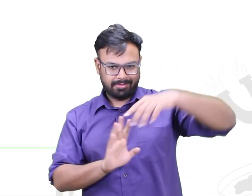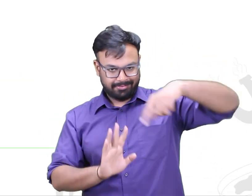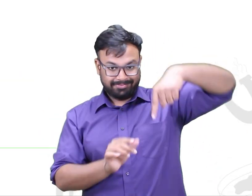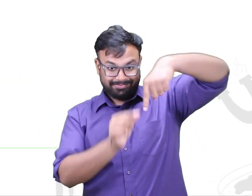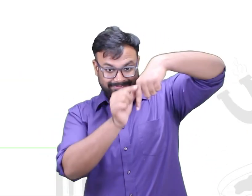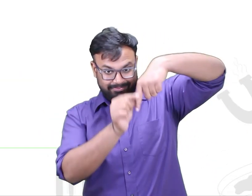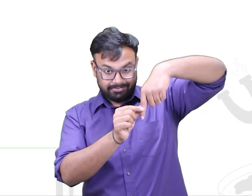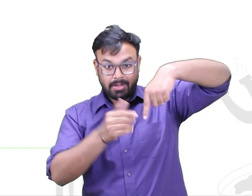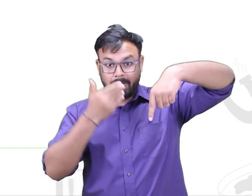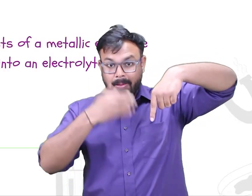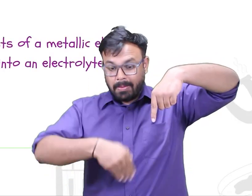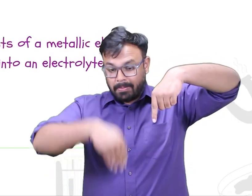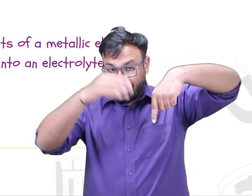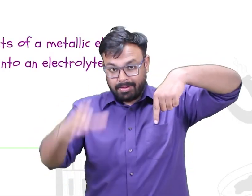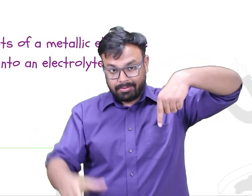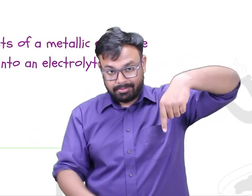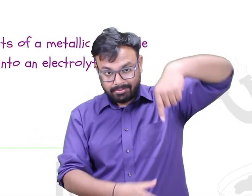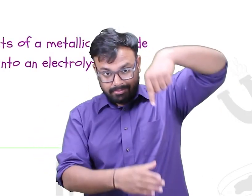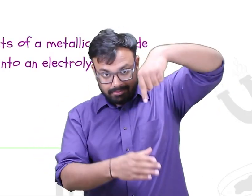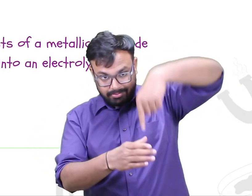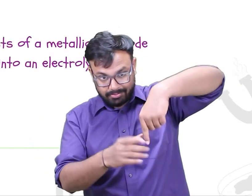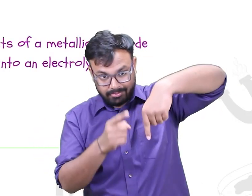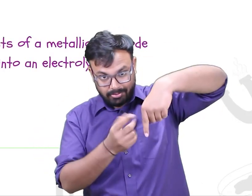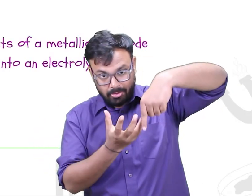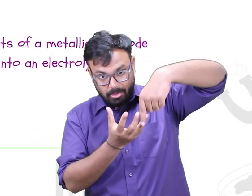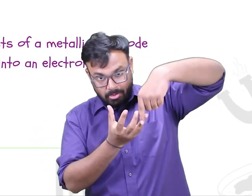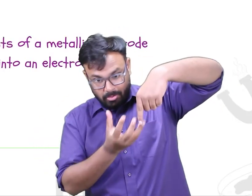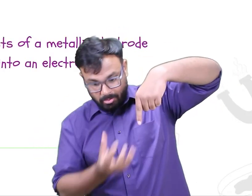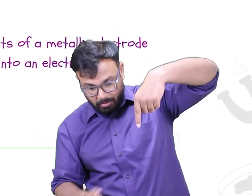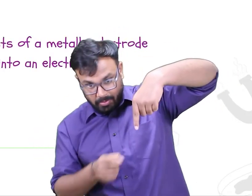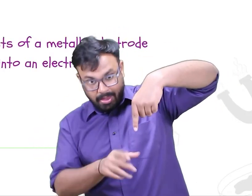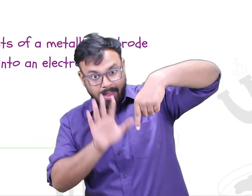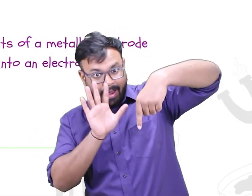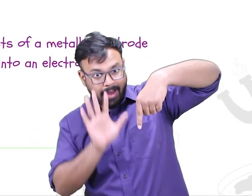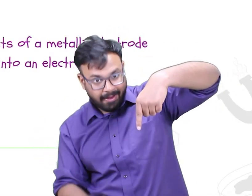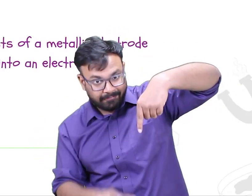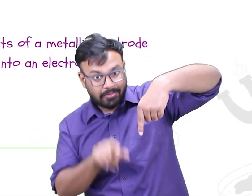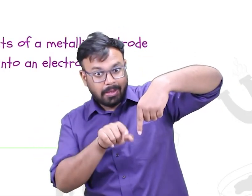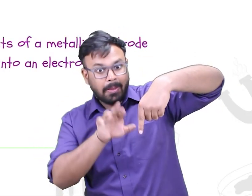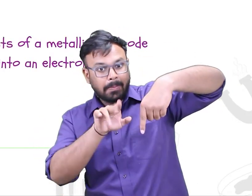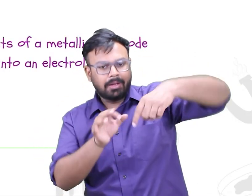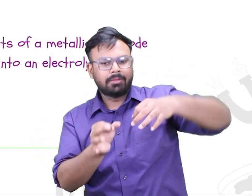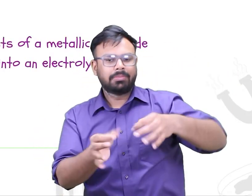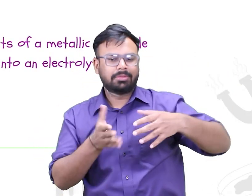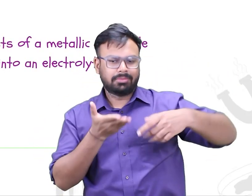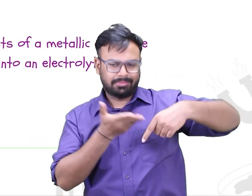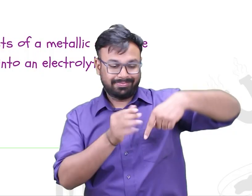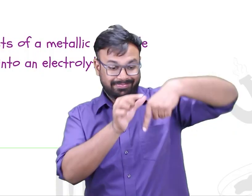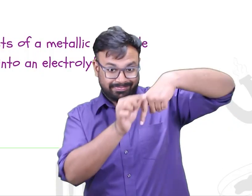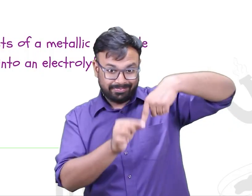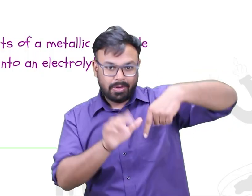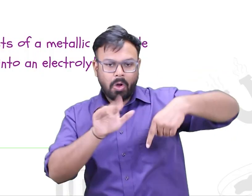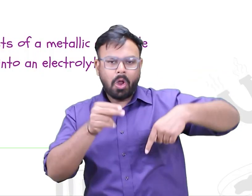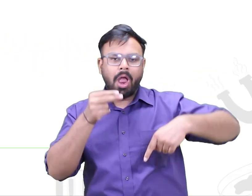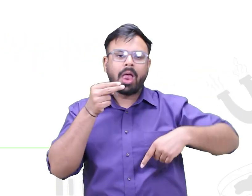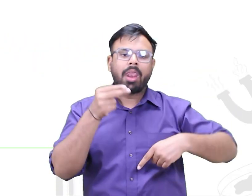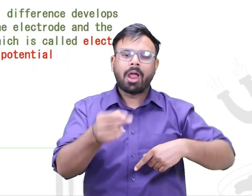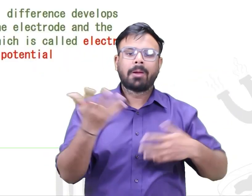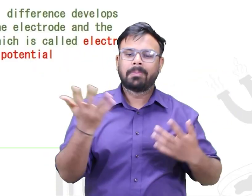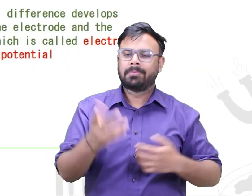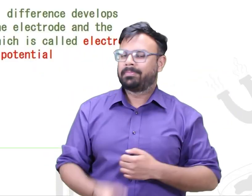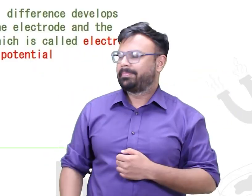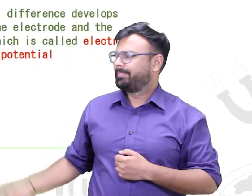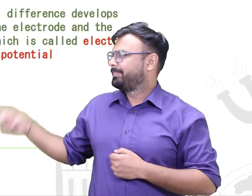an electrolyte. Here, the zinc electrode is dipped in its own electrolytic solution. Next one is electrode